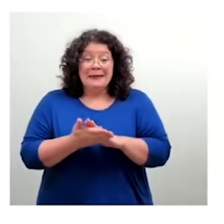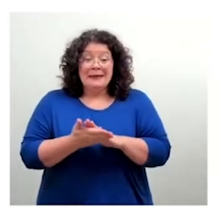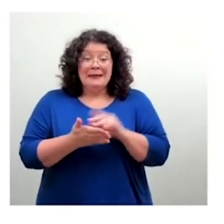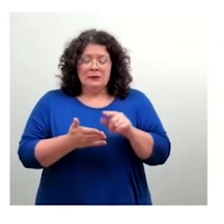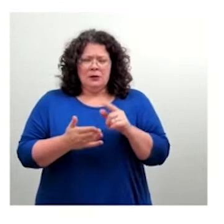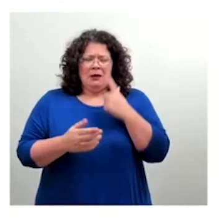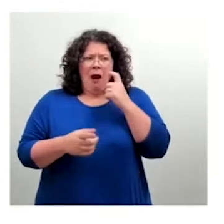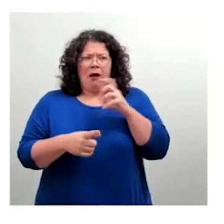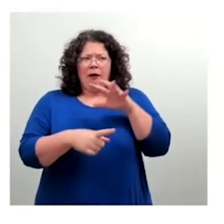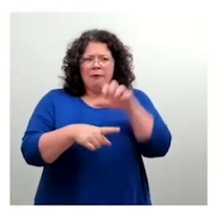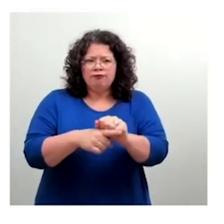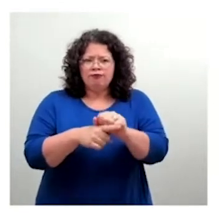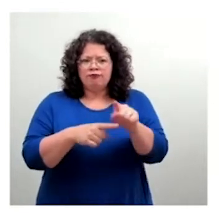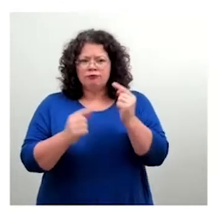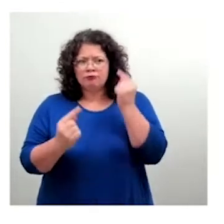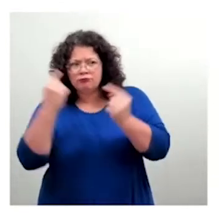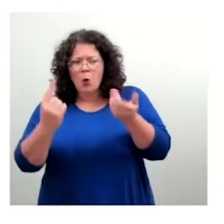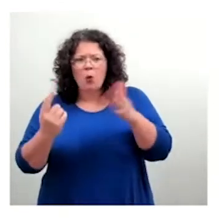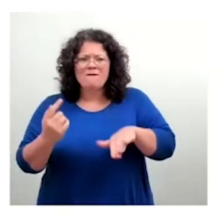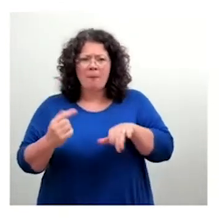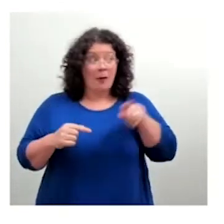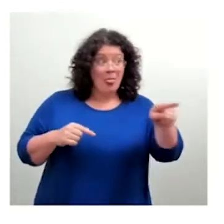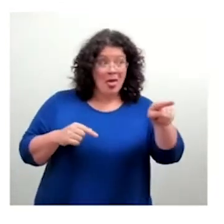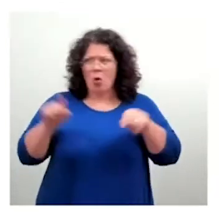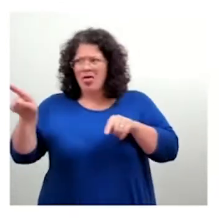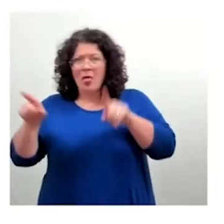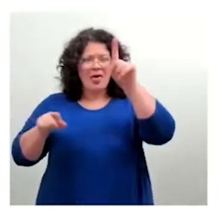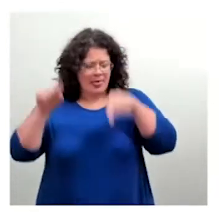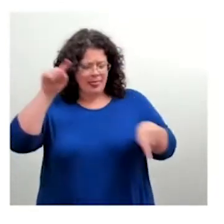we just pick up literally from birth.